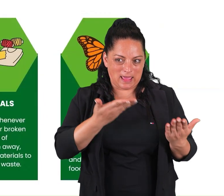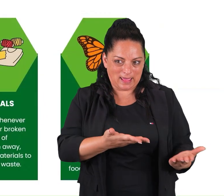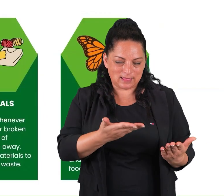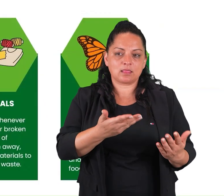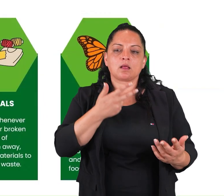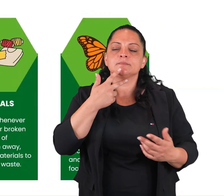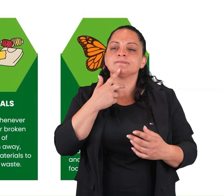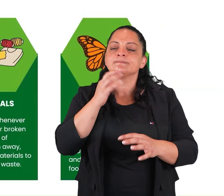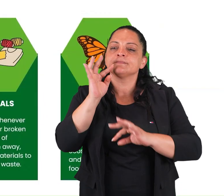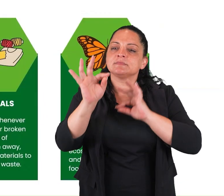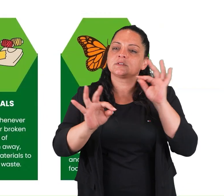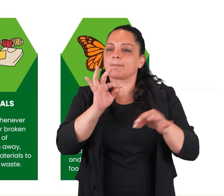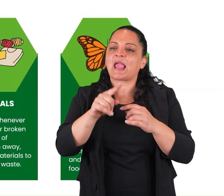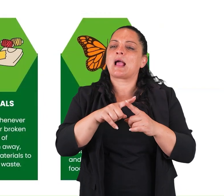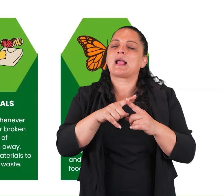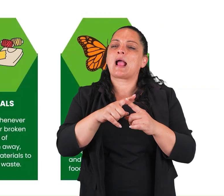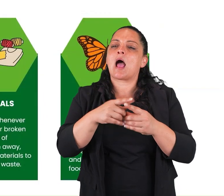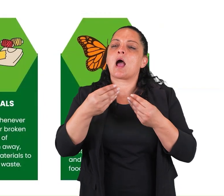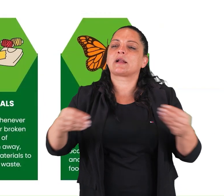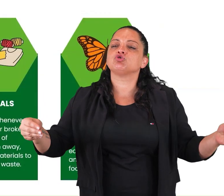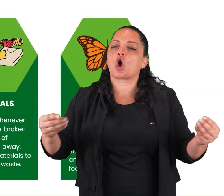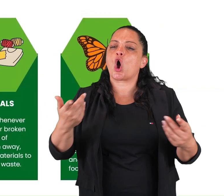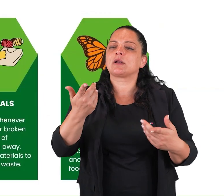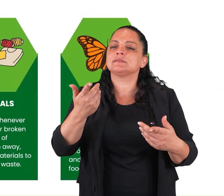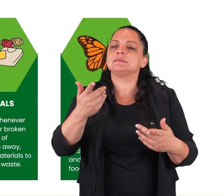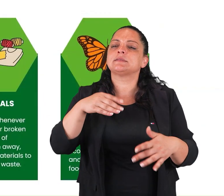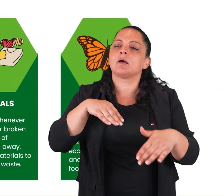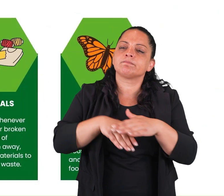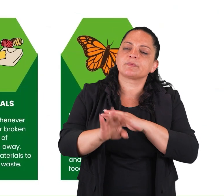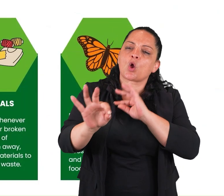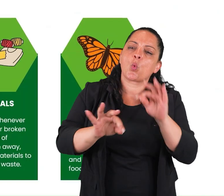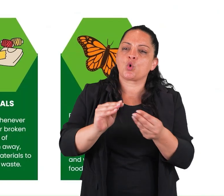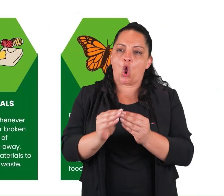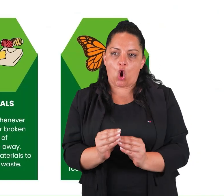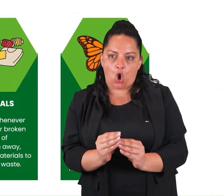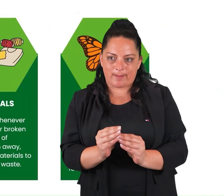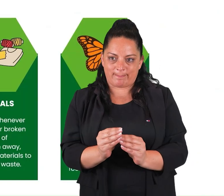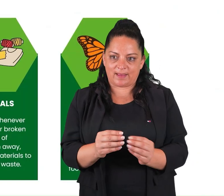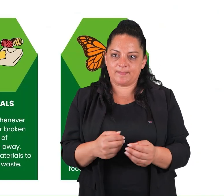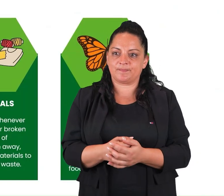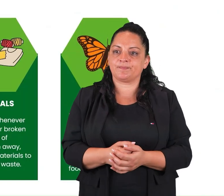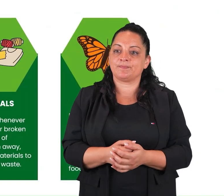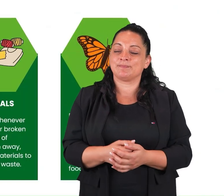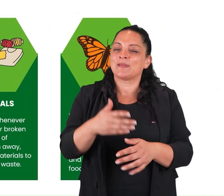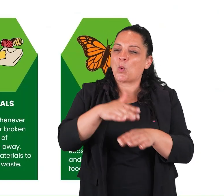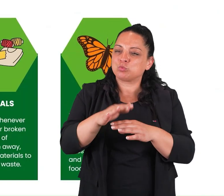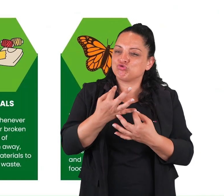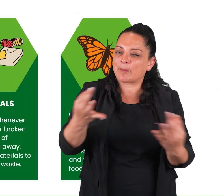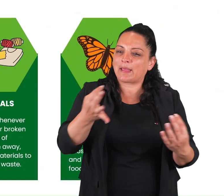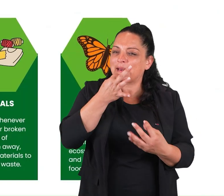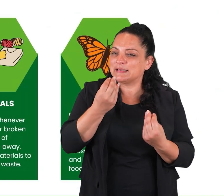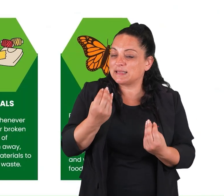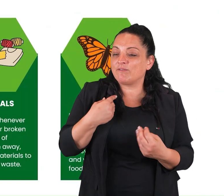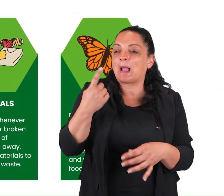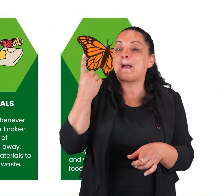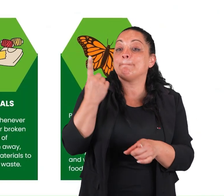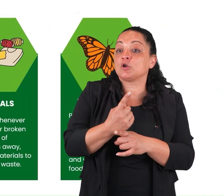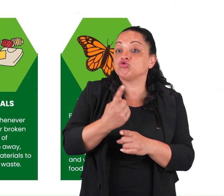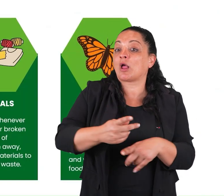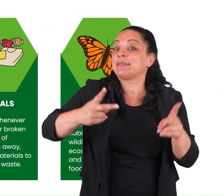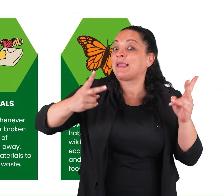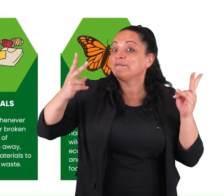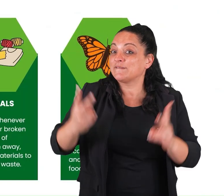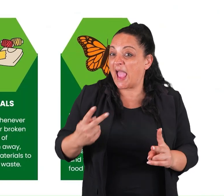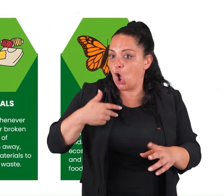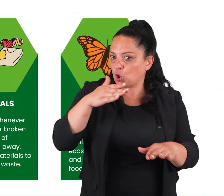Here, this slide speaks about resource conservation. Conserving resources means using what we need